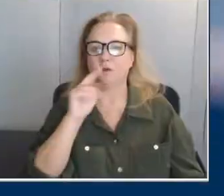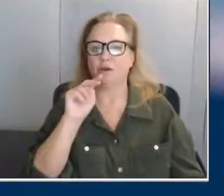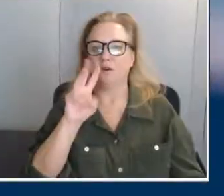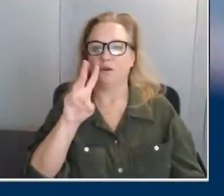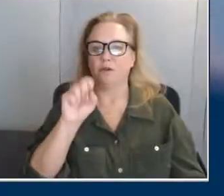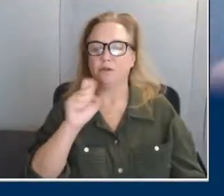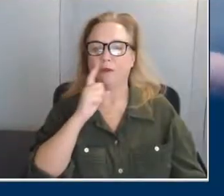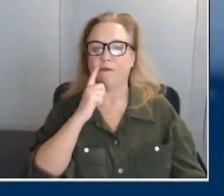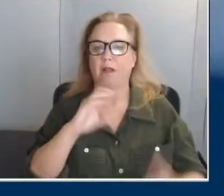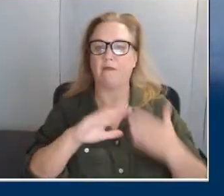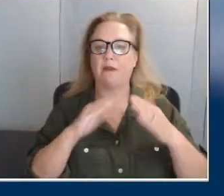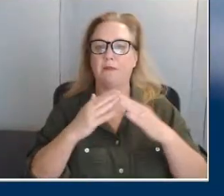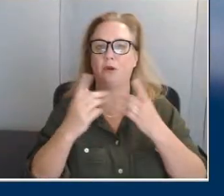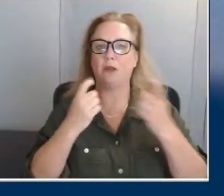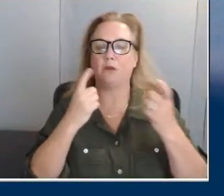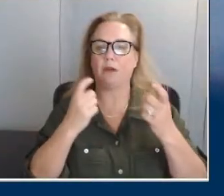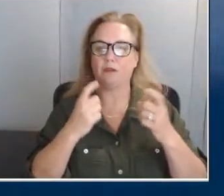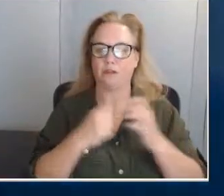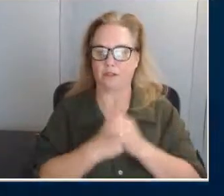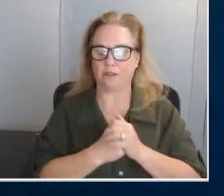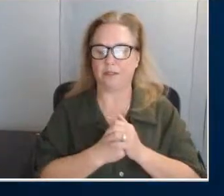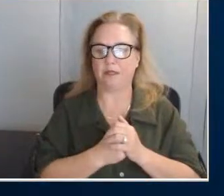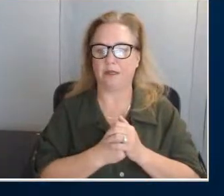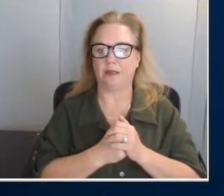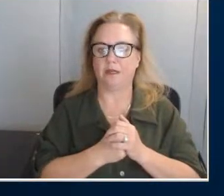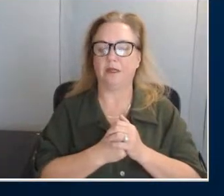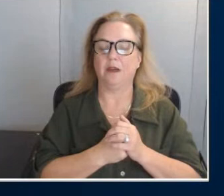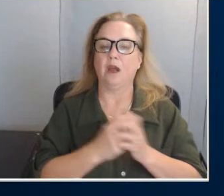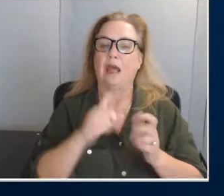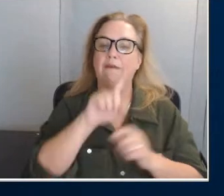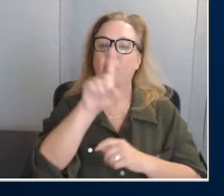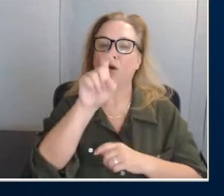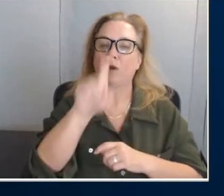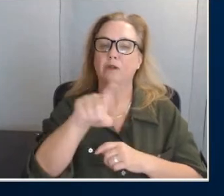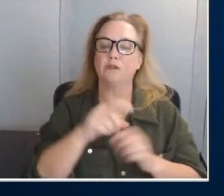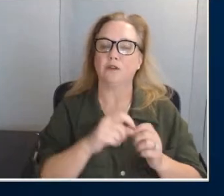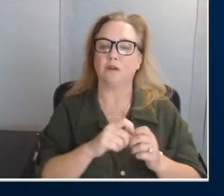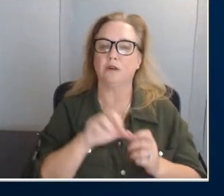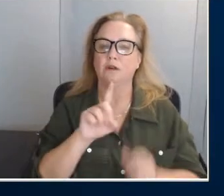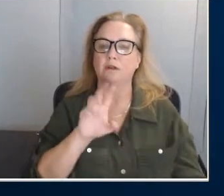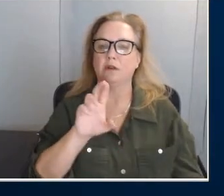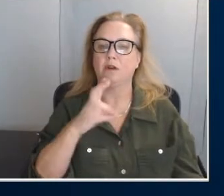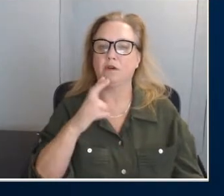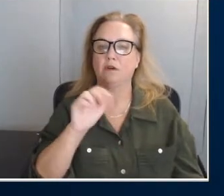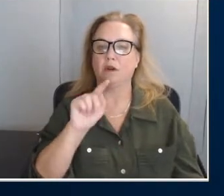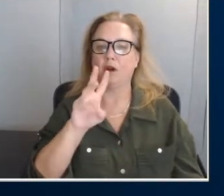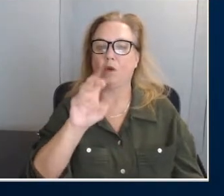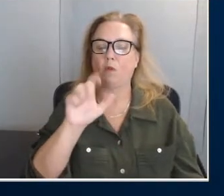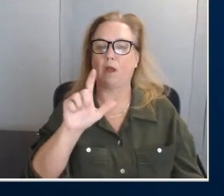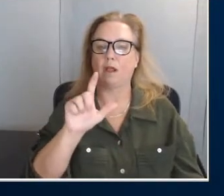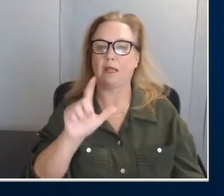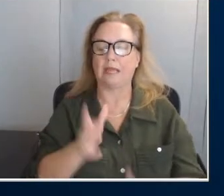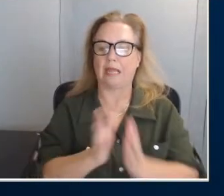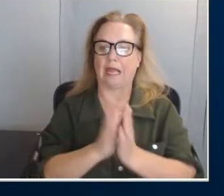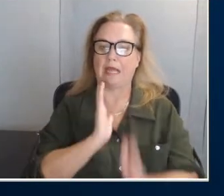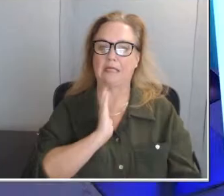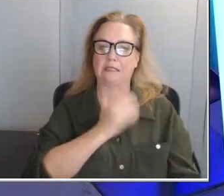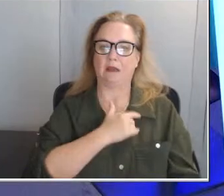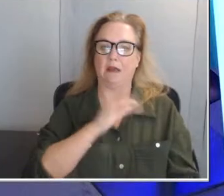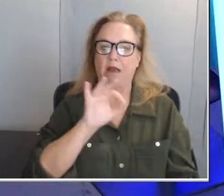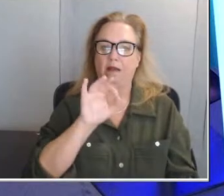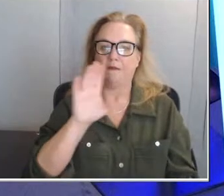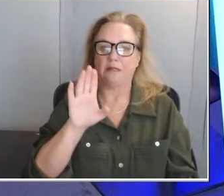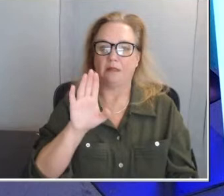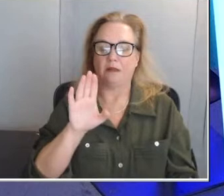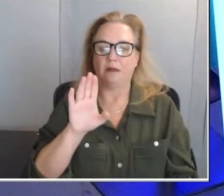of community questions. Let's get right to those. Yen Liang has a question right out of the gate for Dr. Hartwell. He asks us on Facebook, does